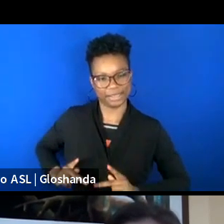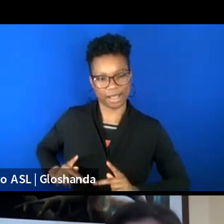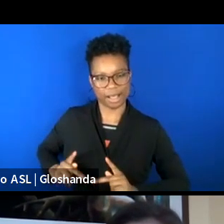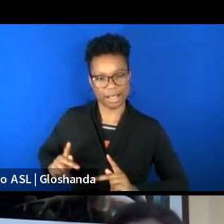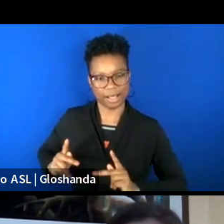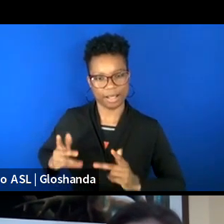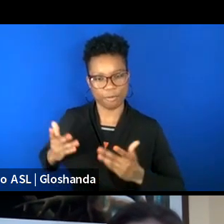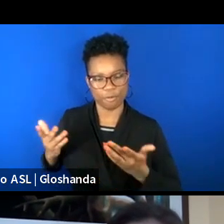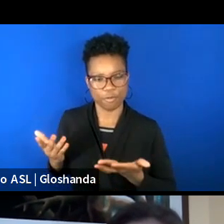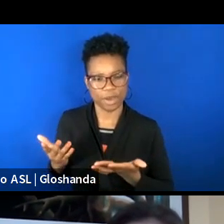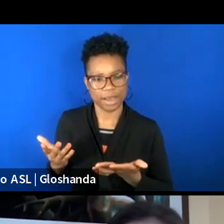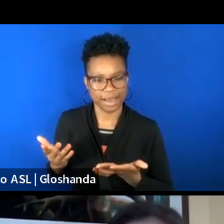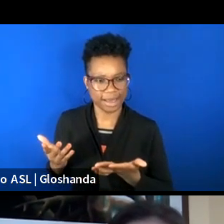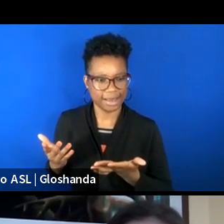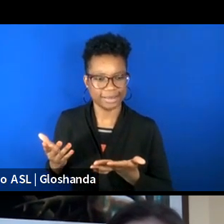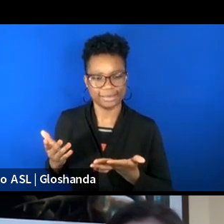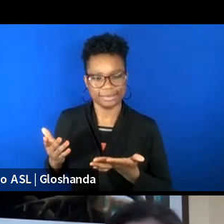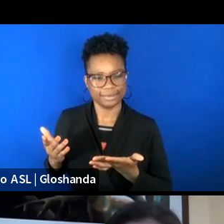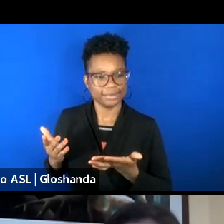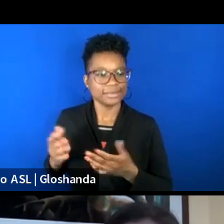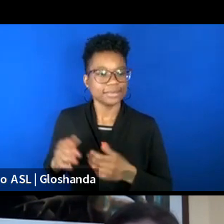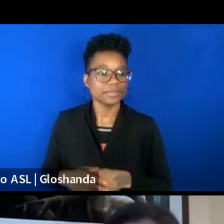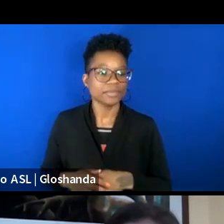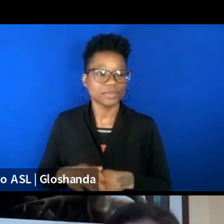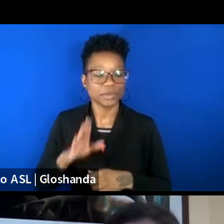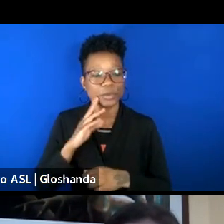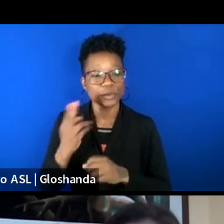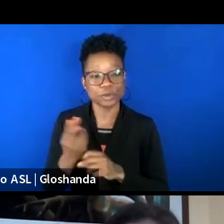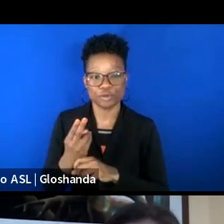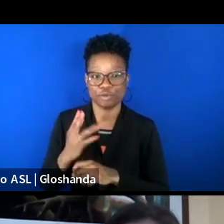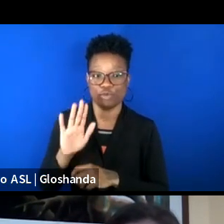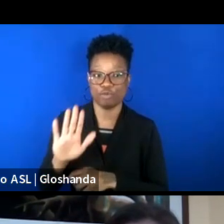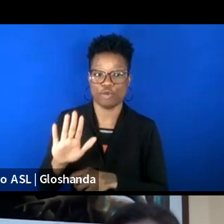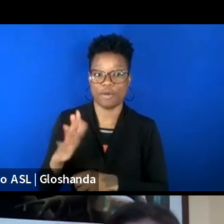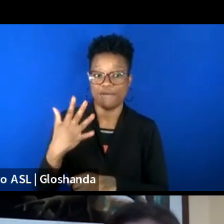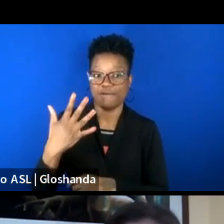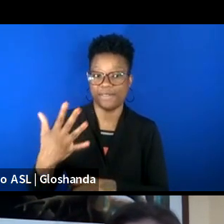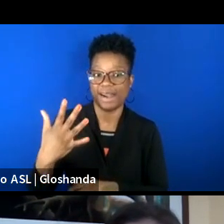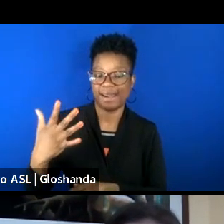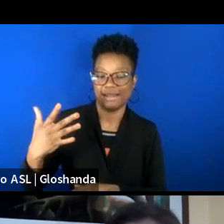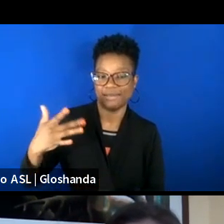Right? So what is, and use your five senses.